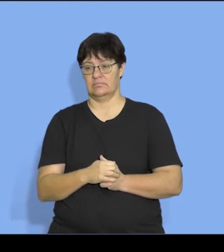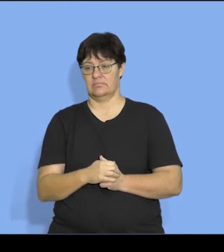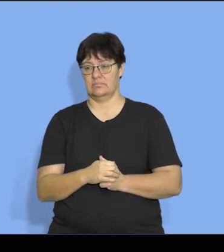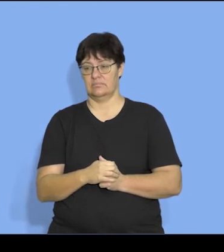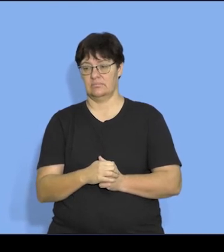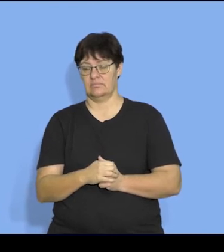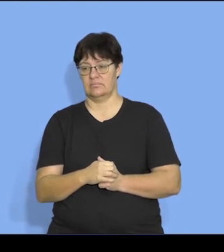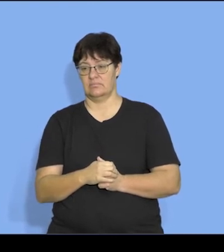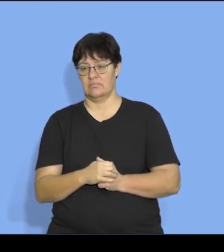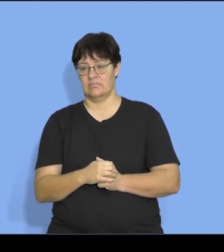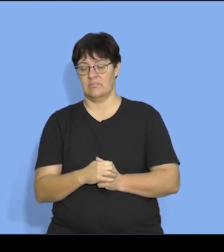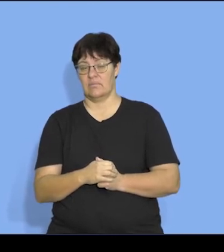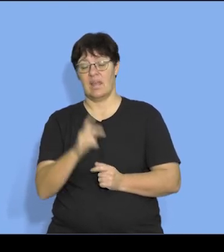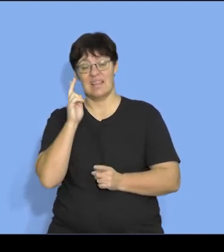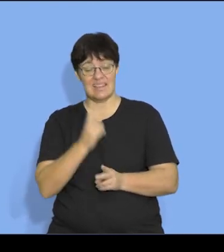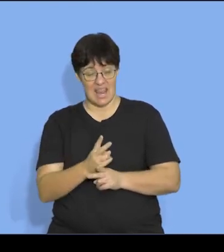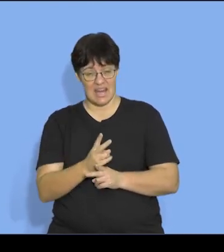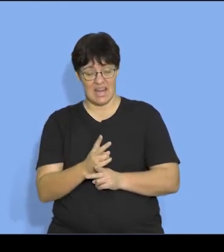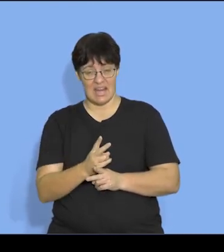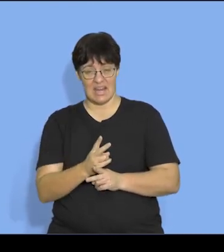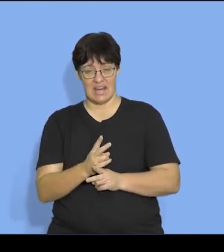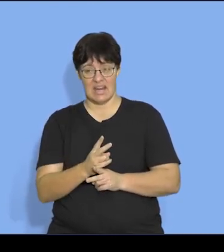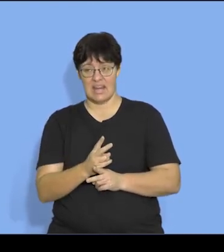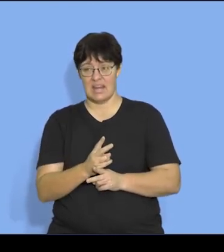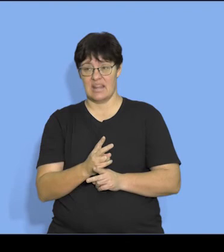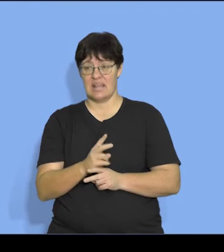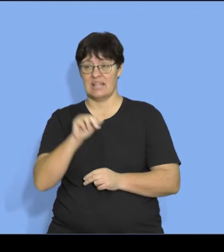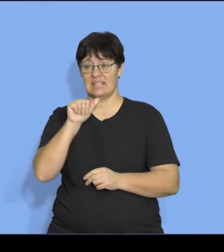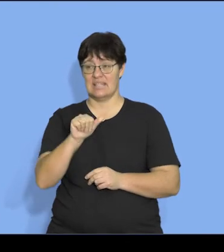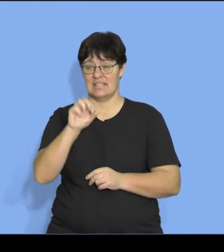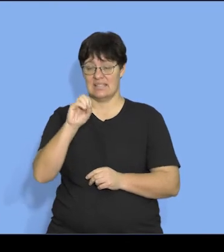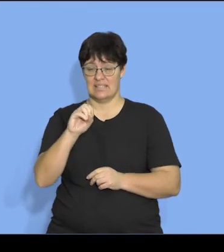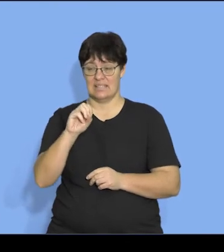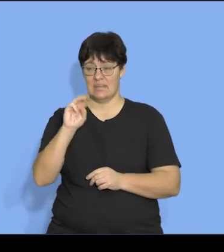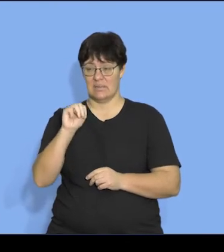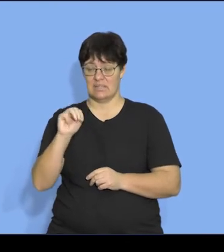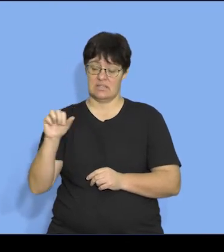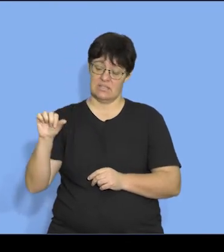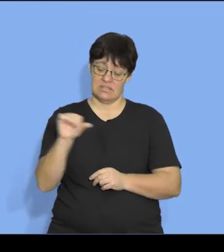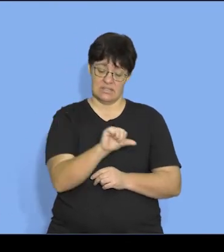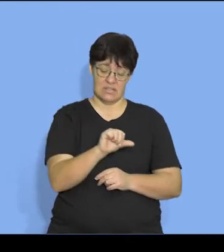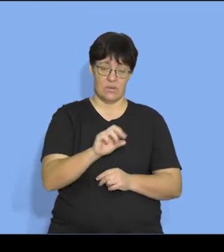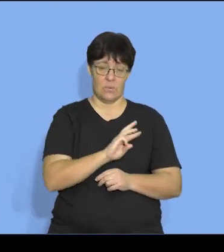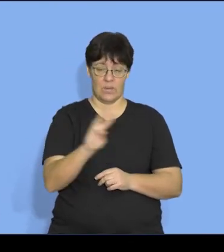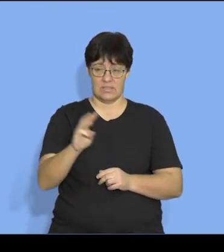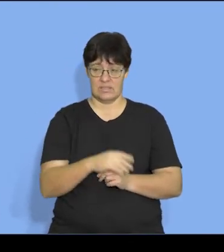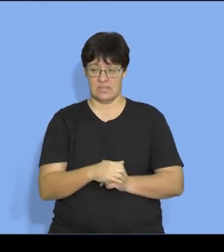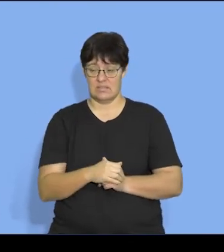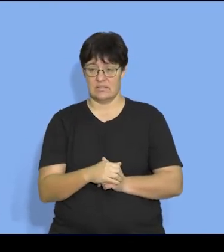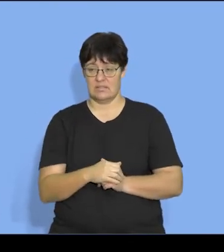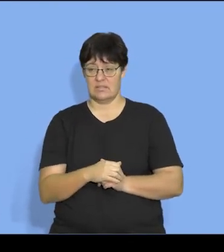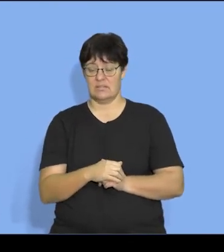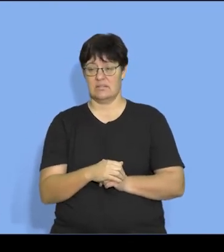meters. Then it flies 60 meters west. So it goes this